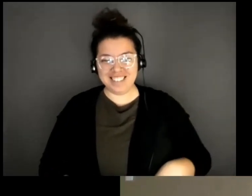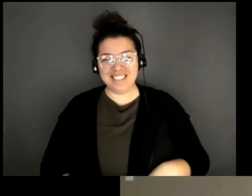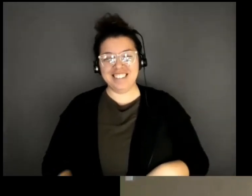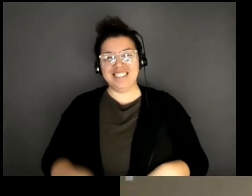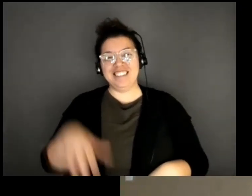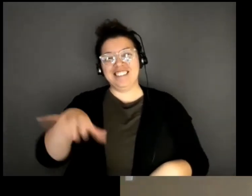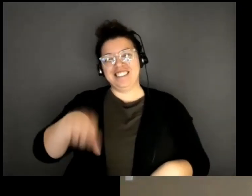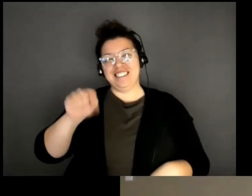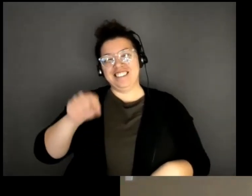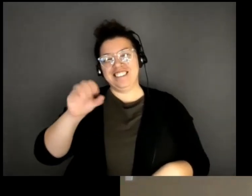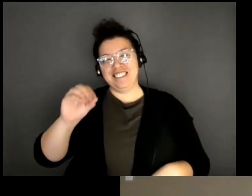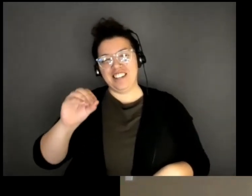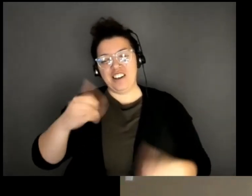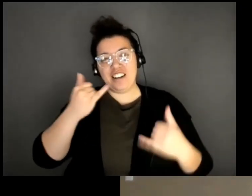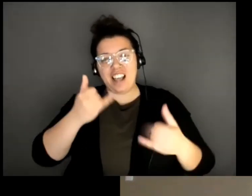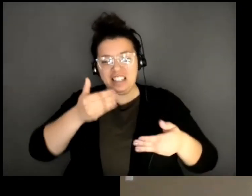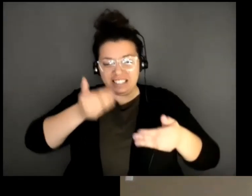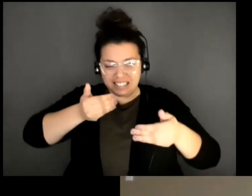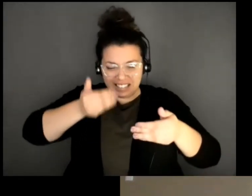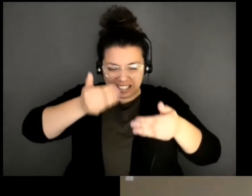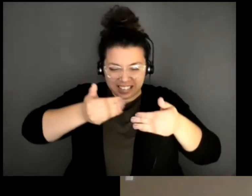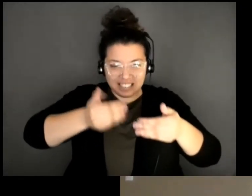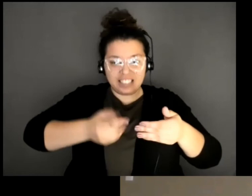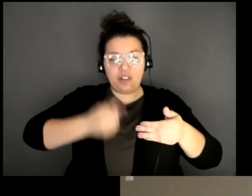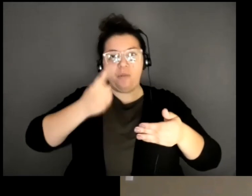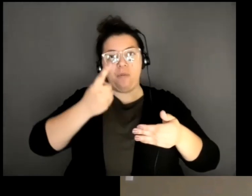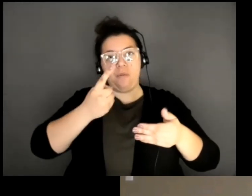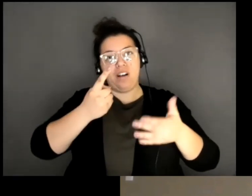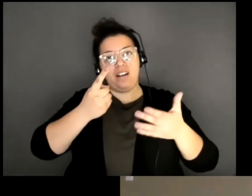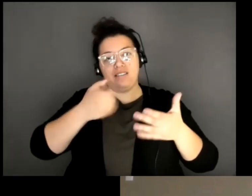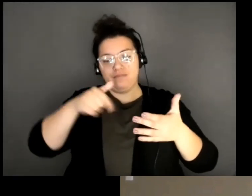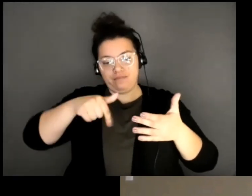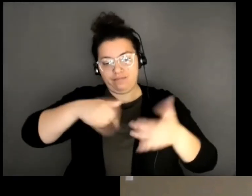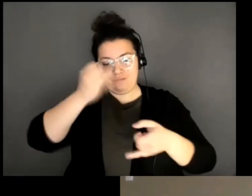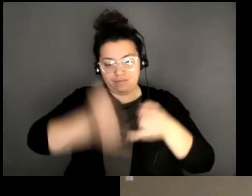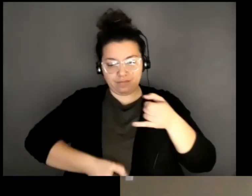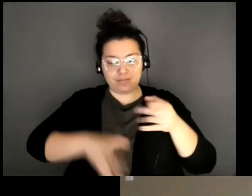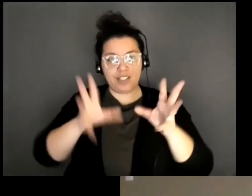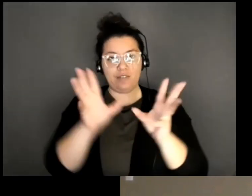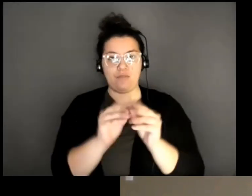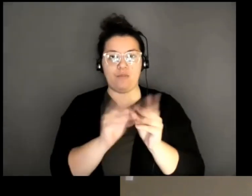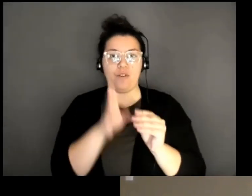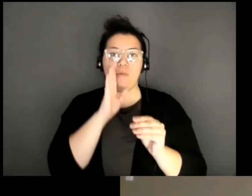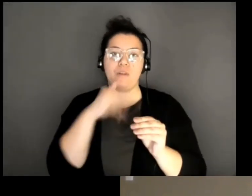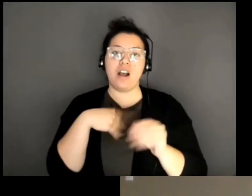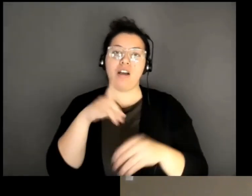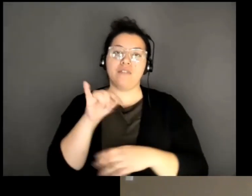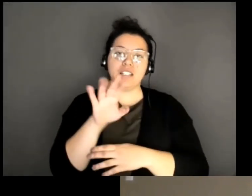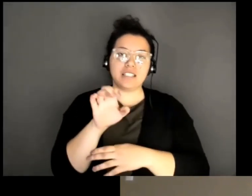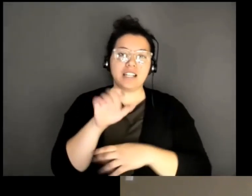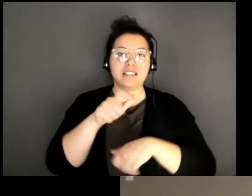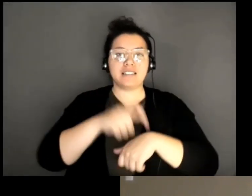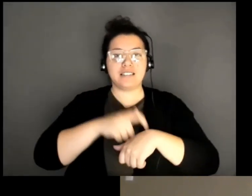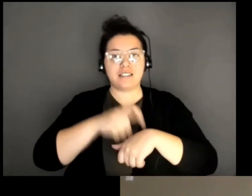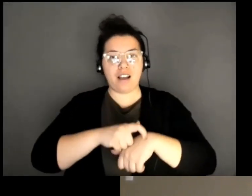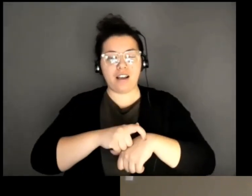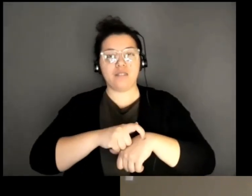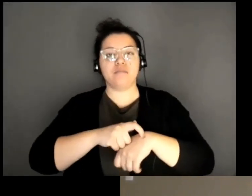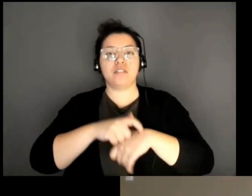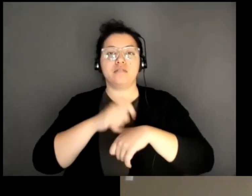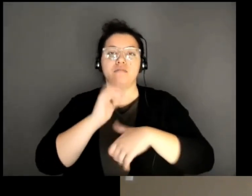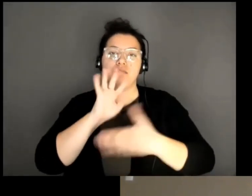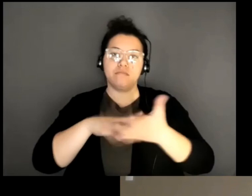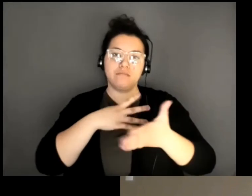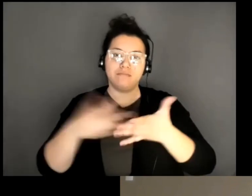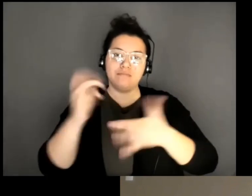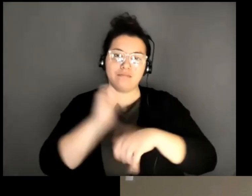we're one step closer. This is our last webinar. We will have dates and times for you in the early part of the new year. I